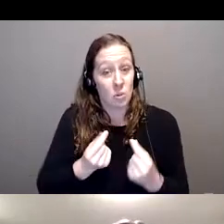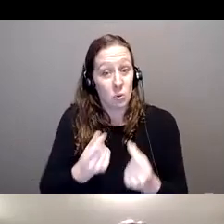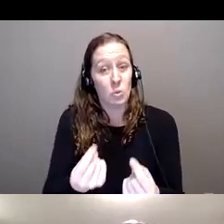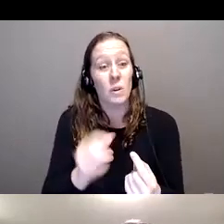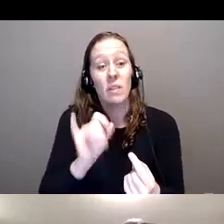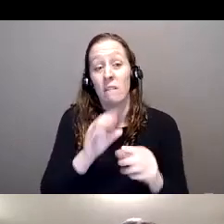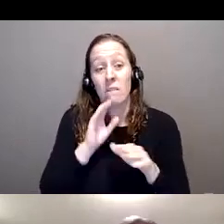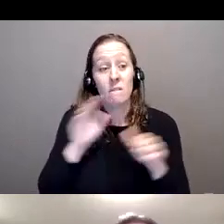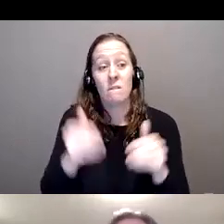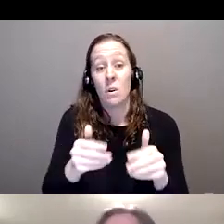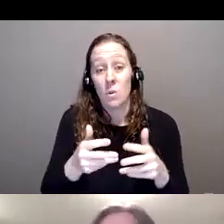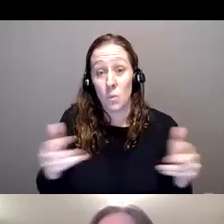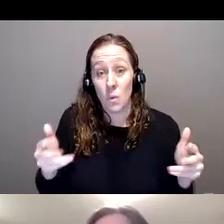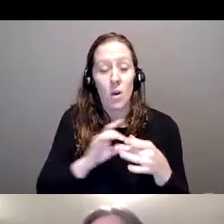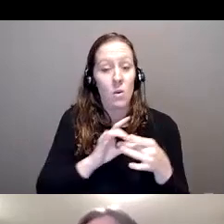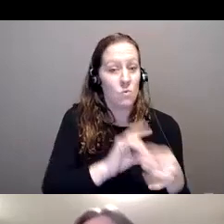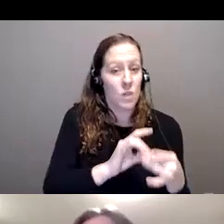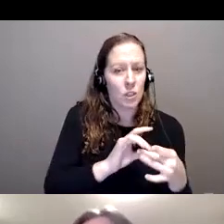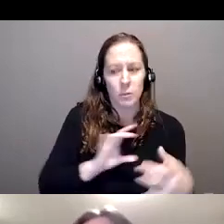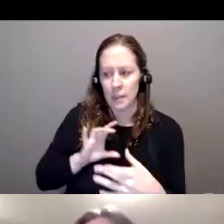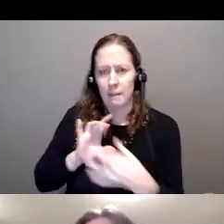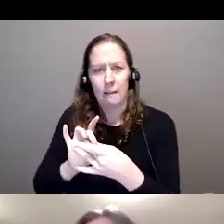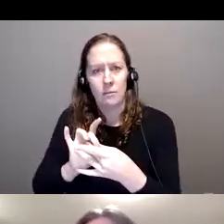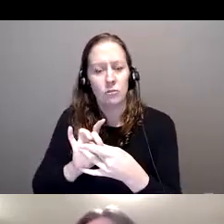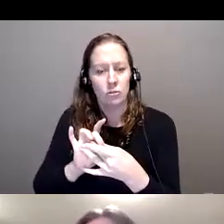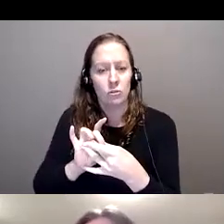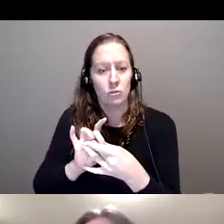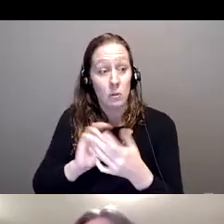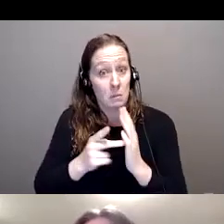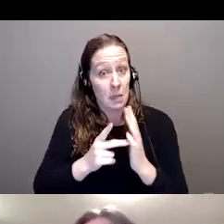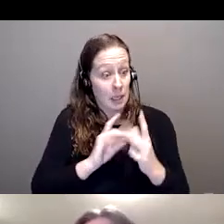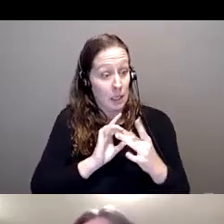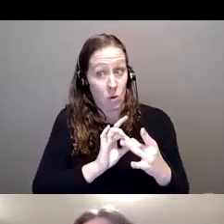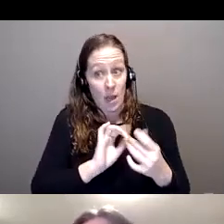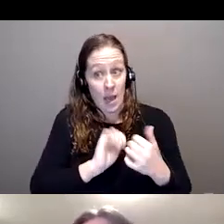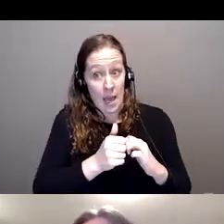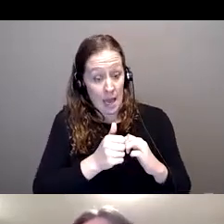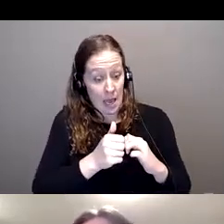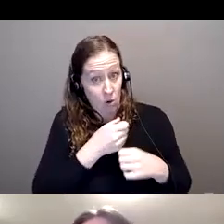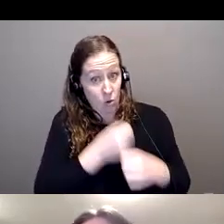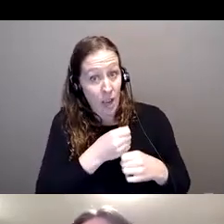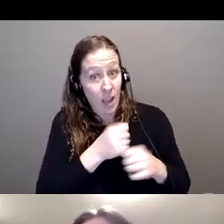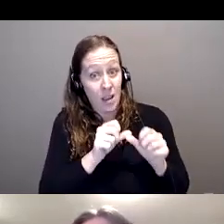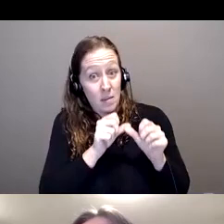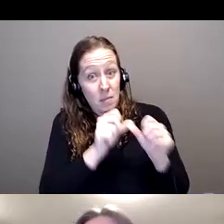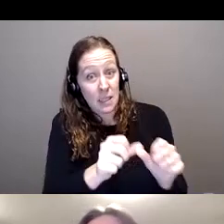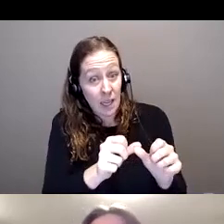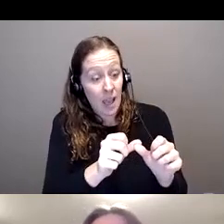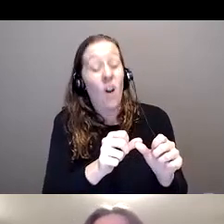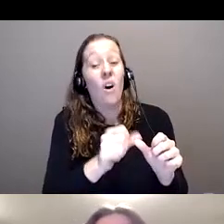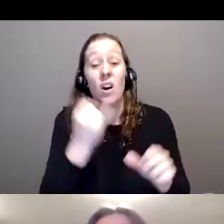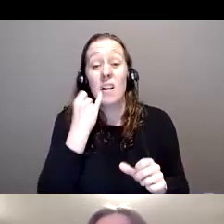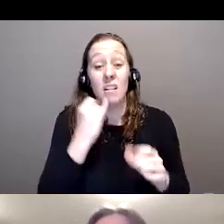relationships and connections, how you create, how you maintain, and how you mend